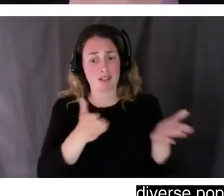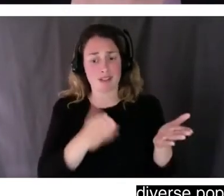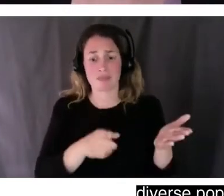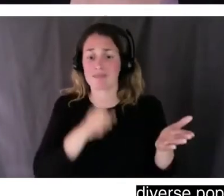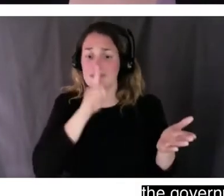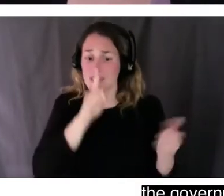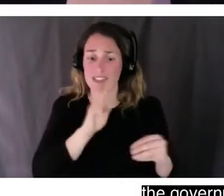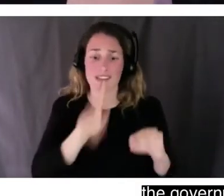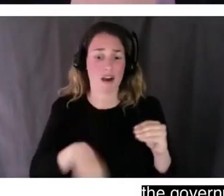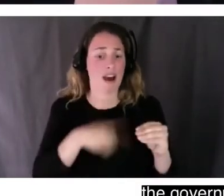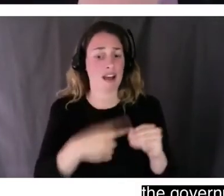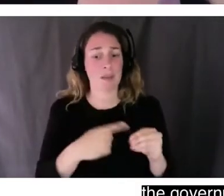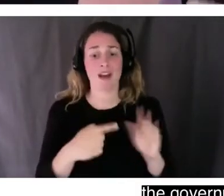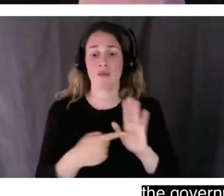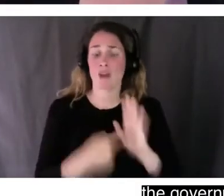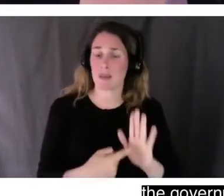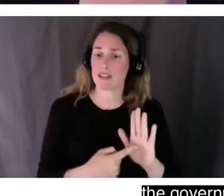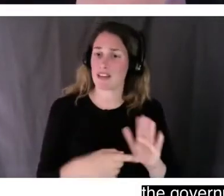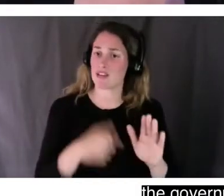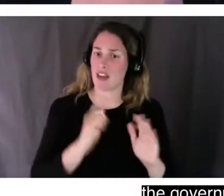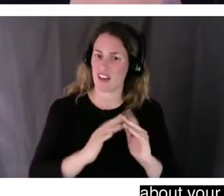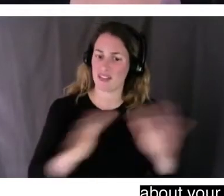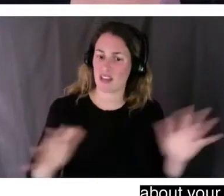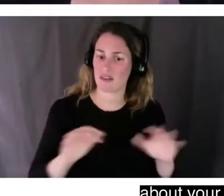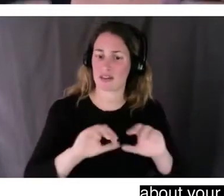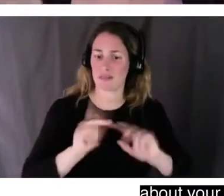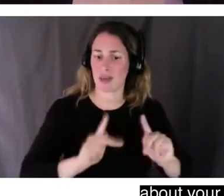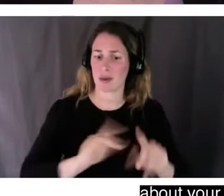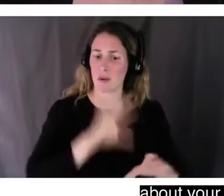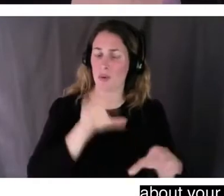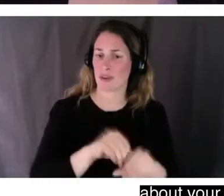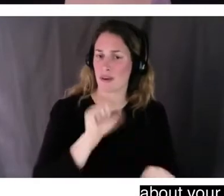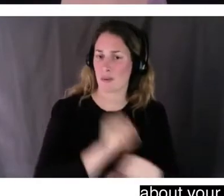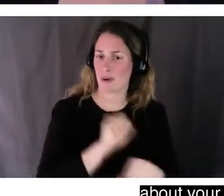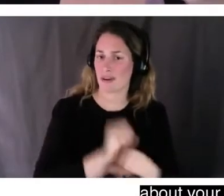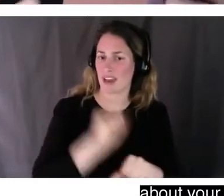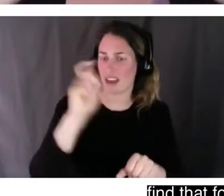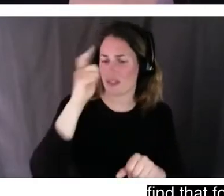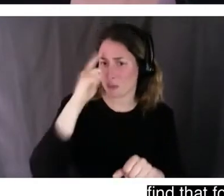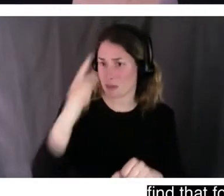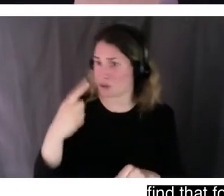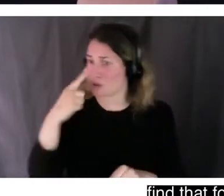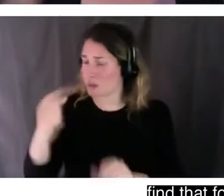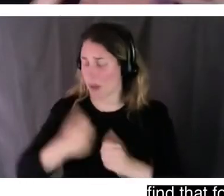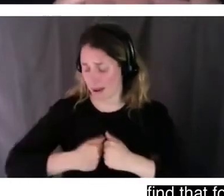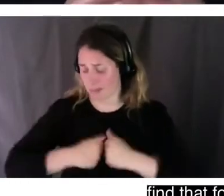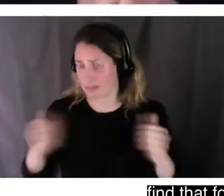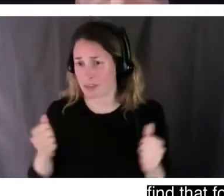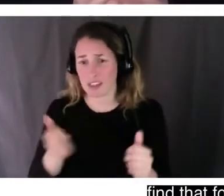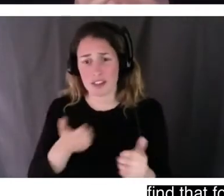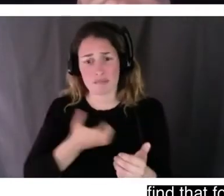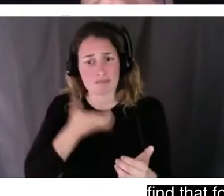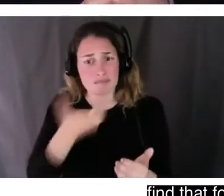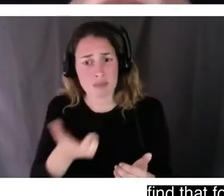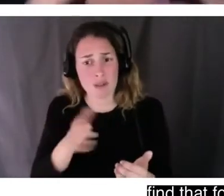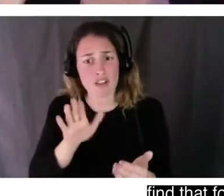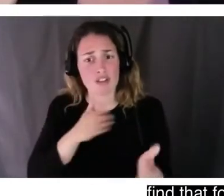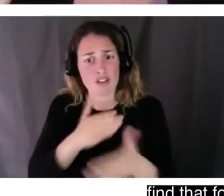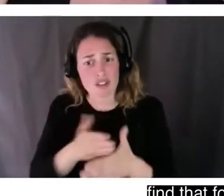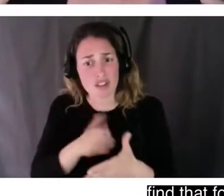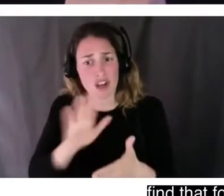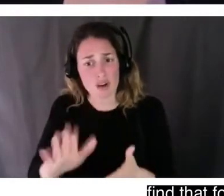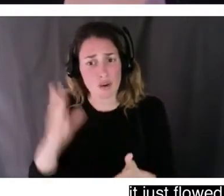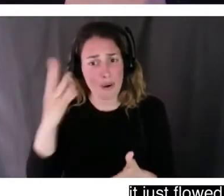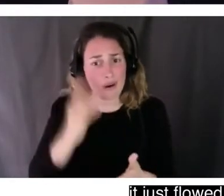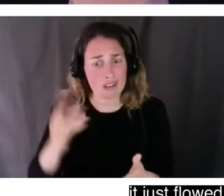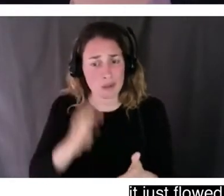the workplace of the government. Can you tell me a little bit about your own journey in terms of, did you find that for you personally, that